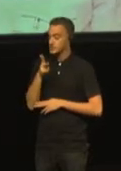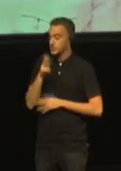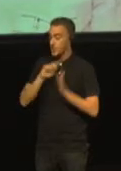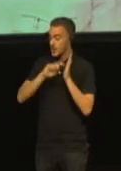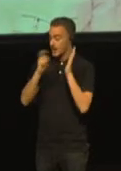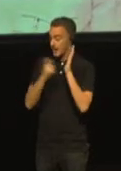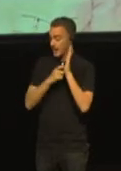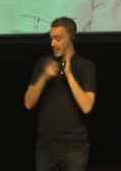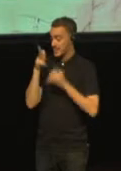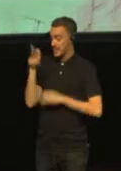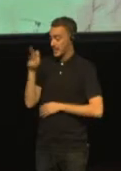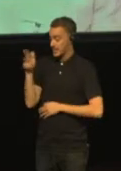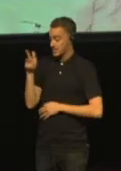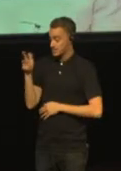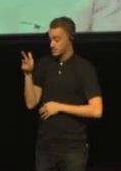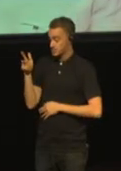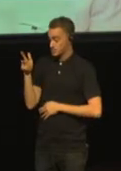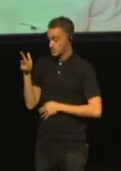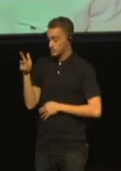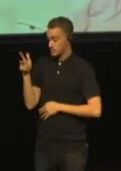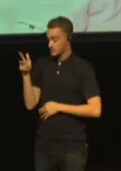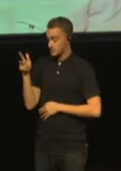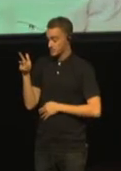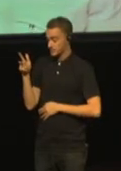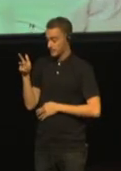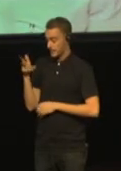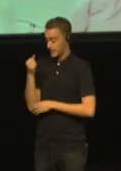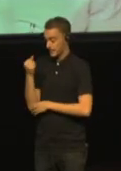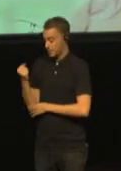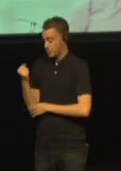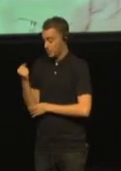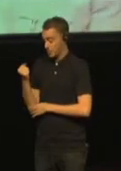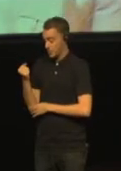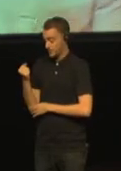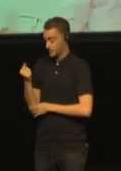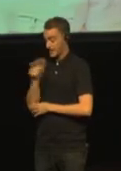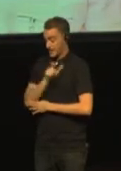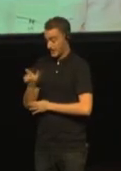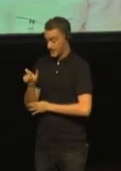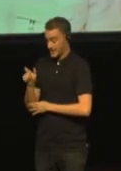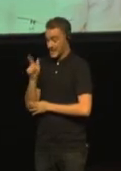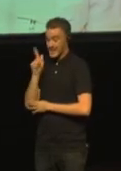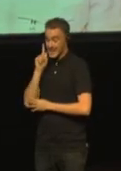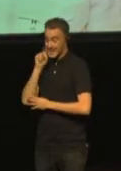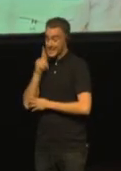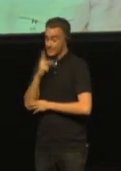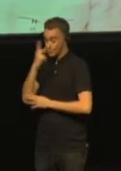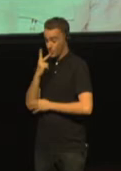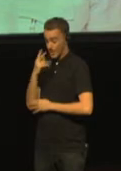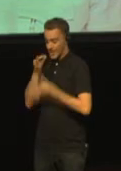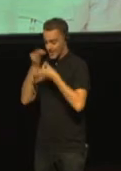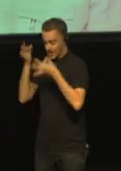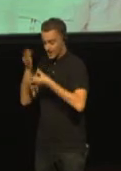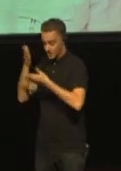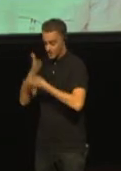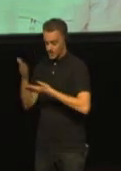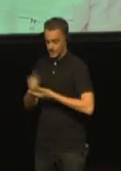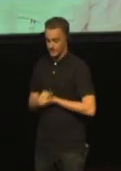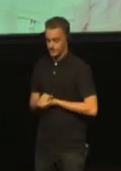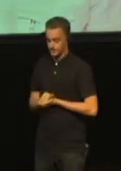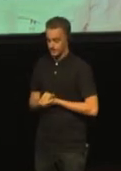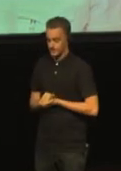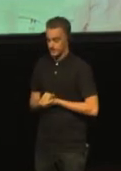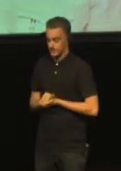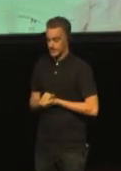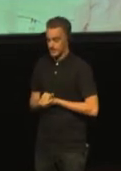deafblind people do not materialize in practice. As Jill mentioned already, deafblind people may be